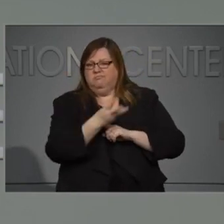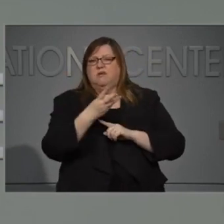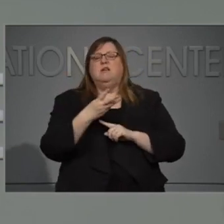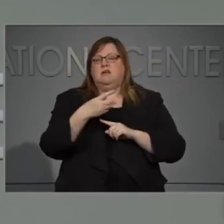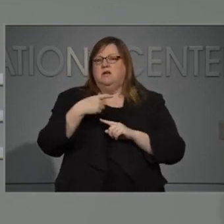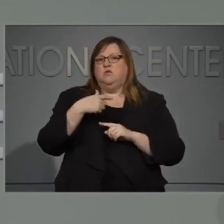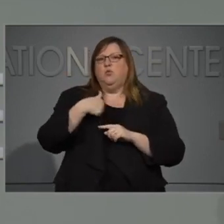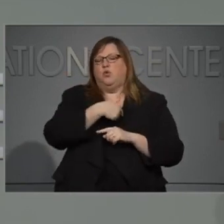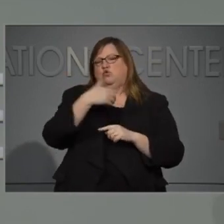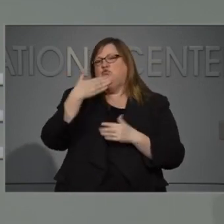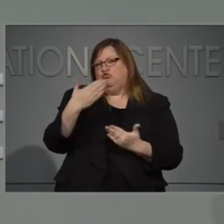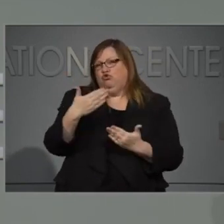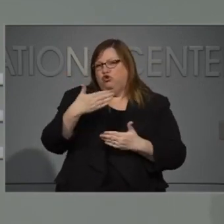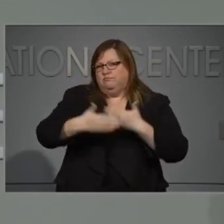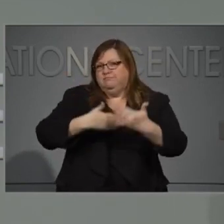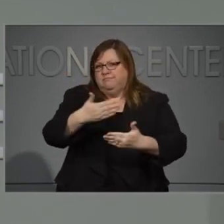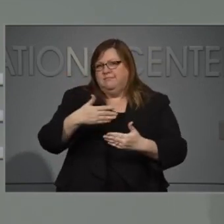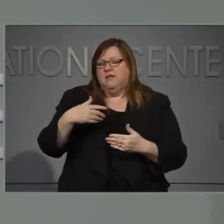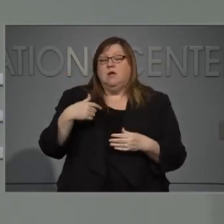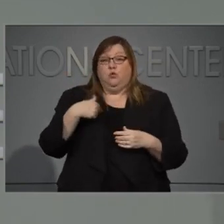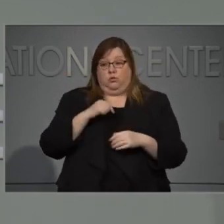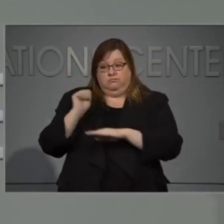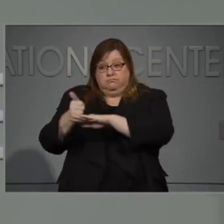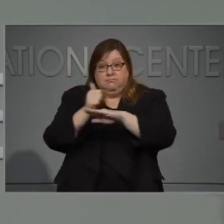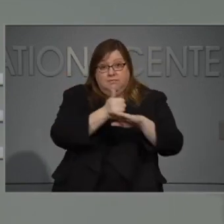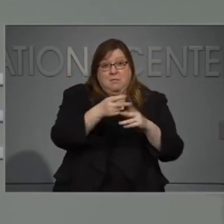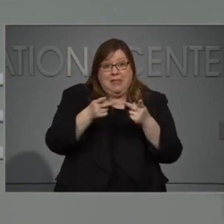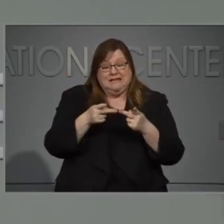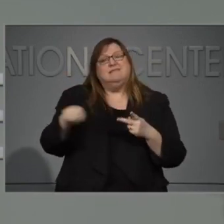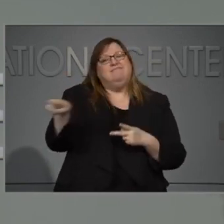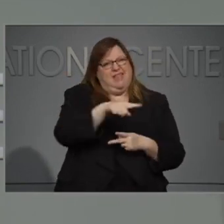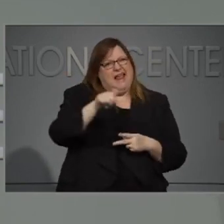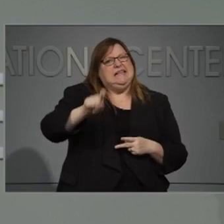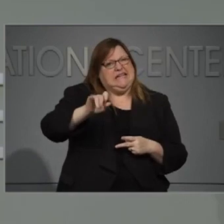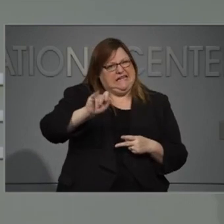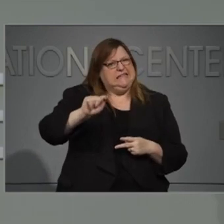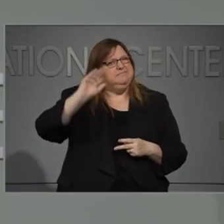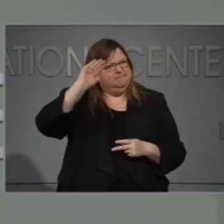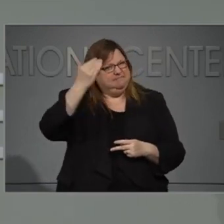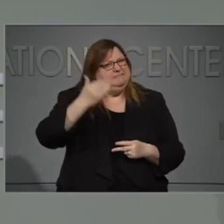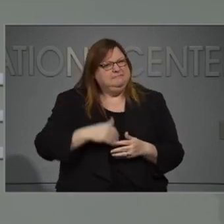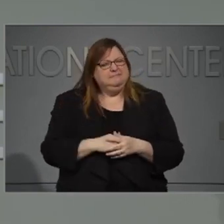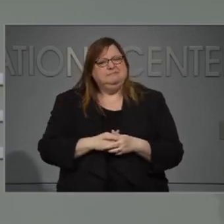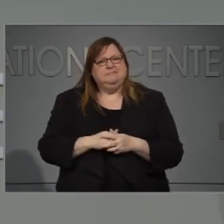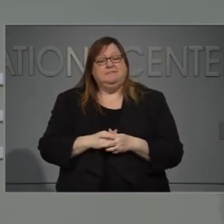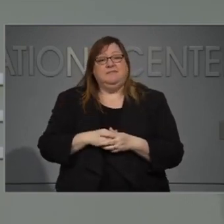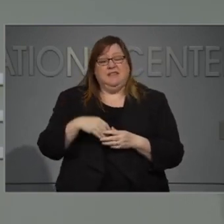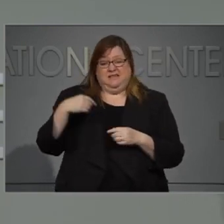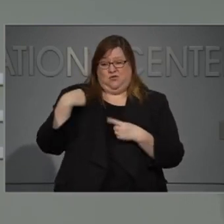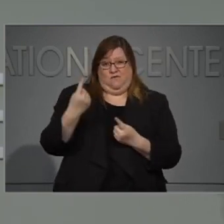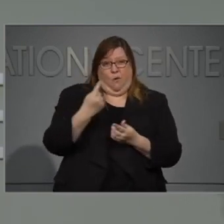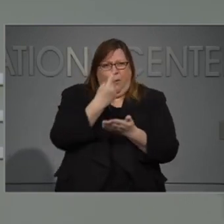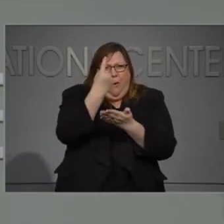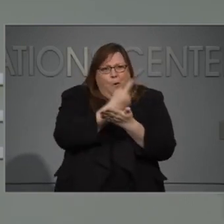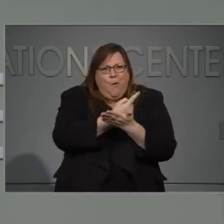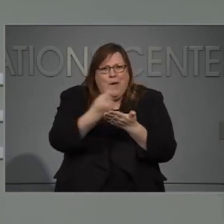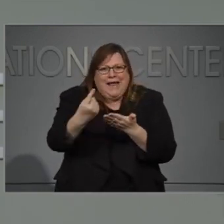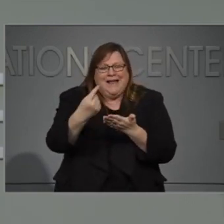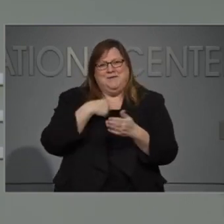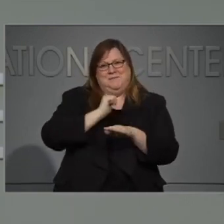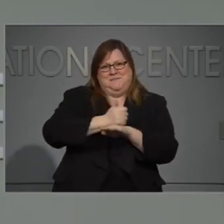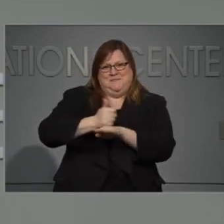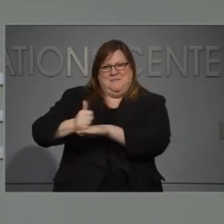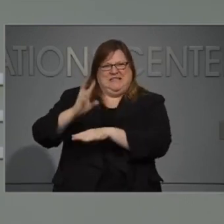them. So far, in just under 1 week, there has been 60 testing events with